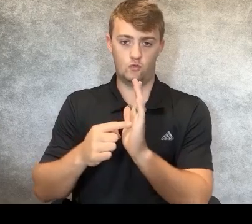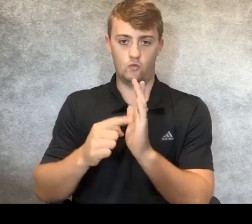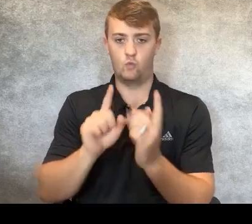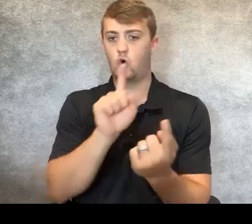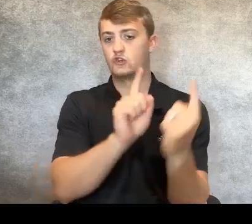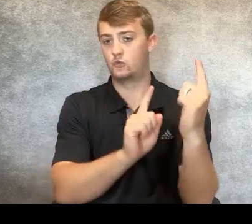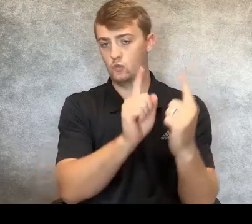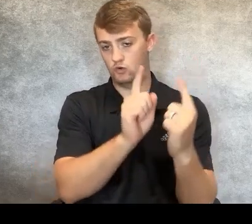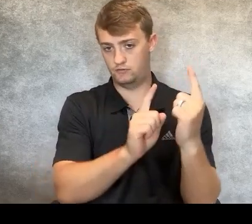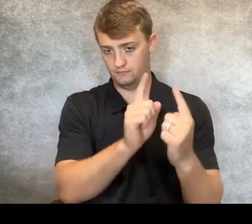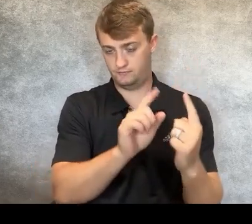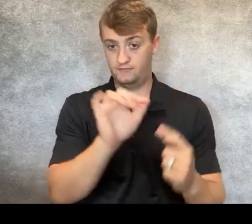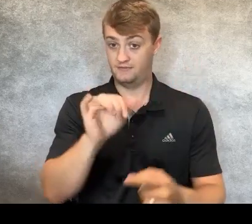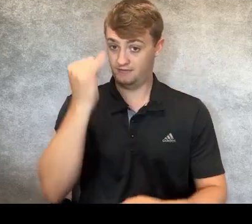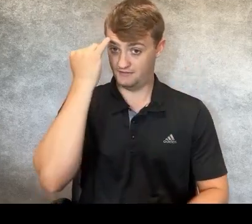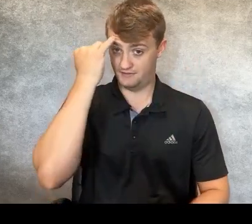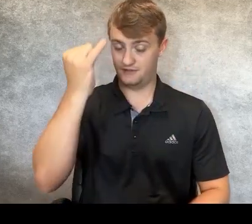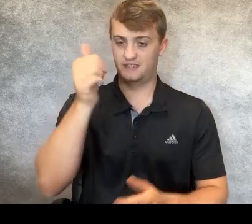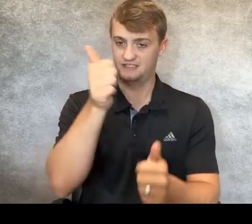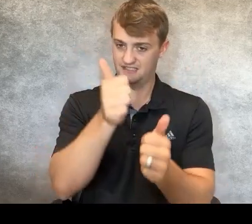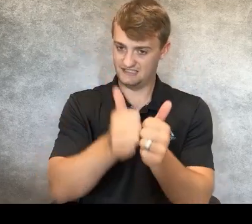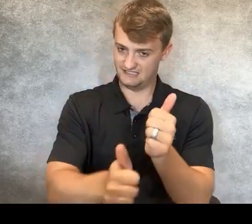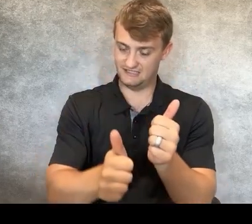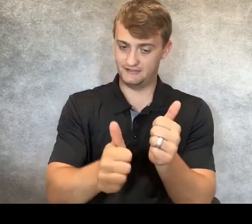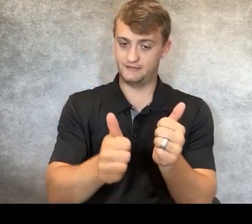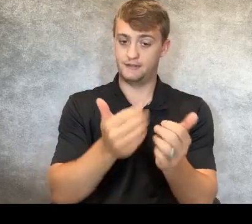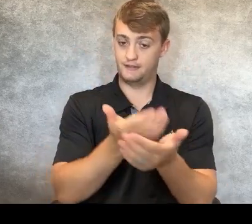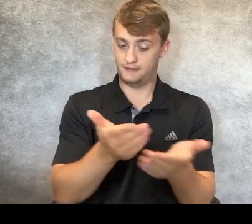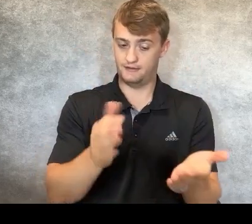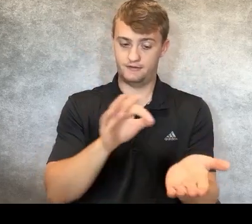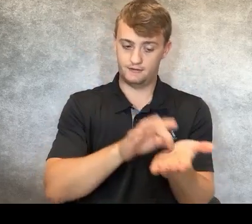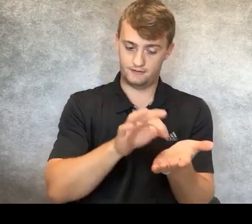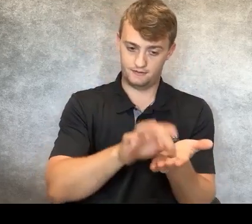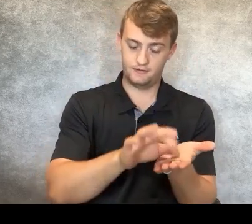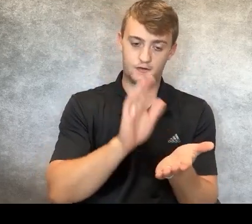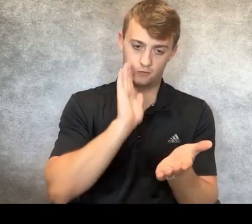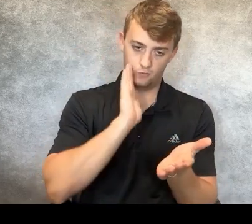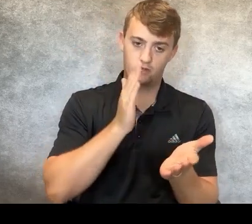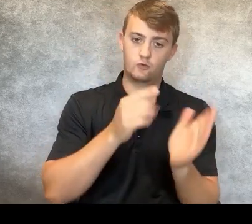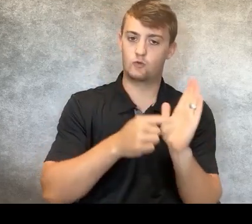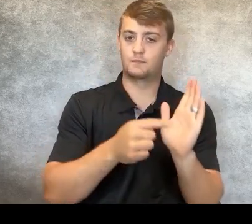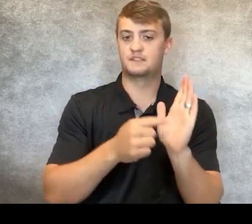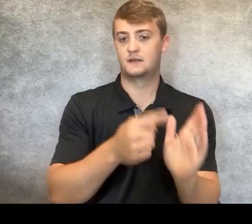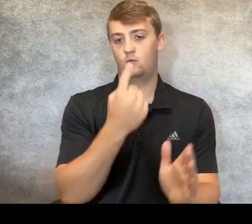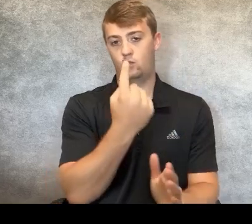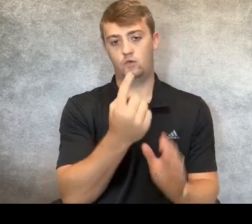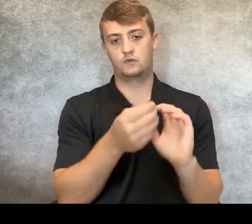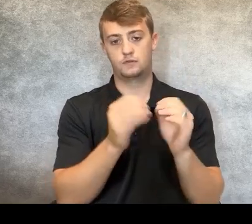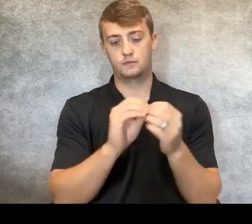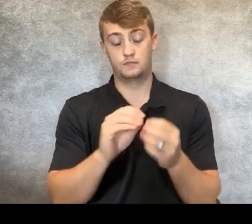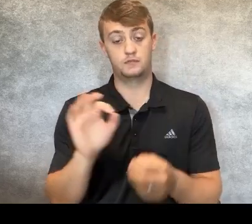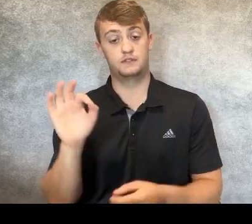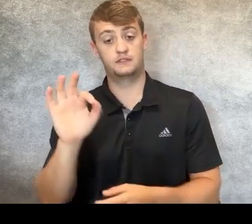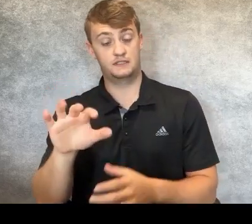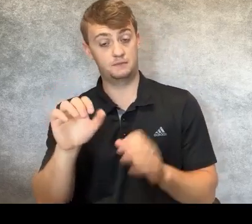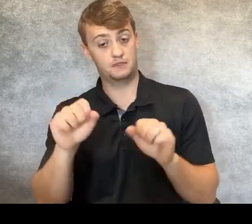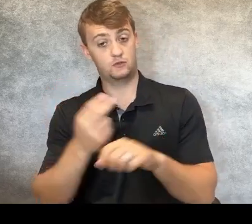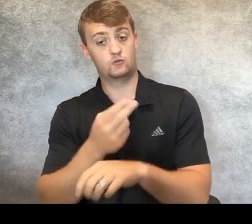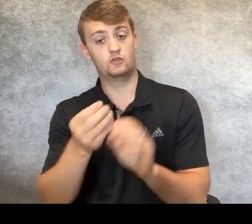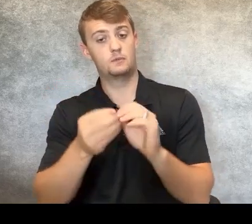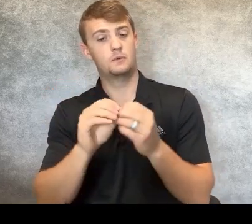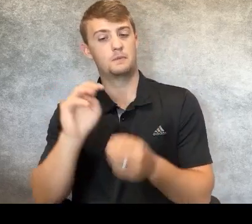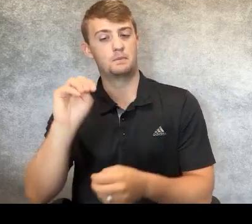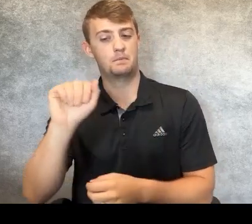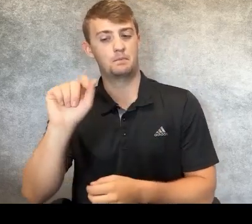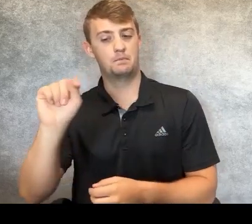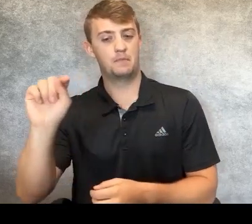one-to-one correspondence, the idea that each object counted represents 1 number. A tip is to use number